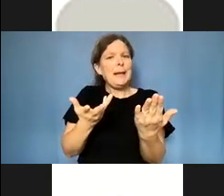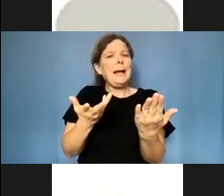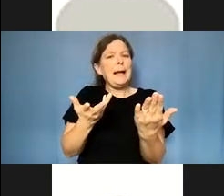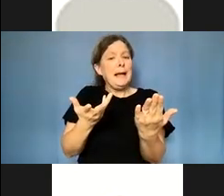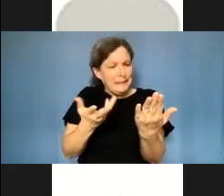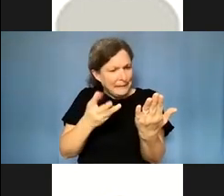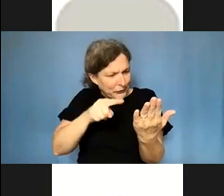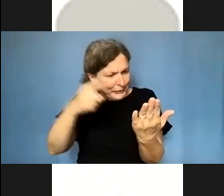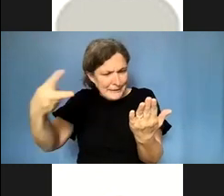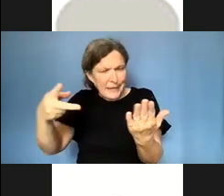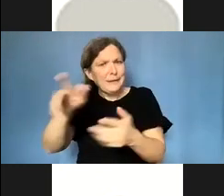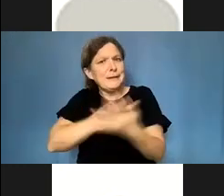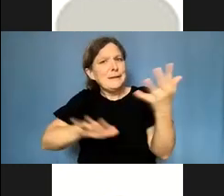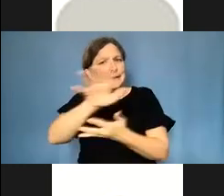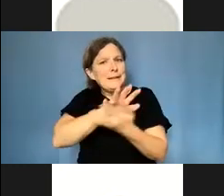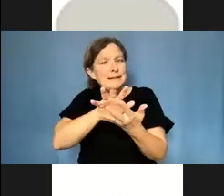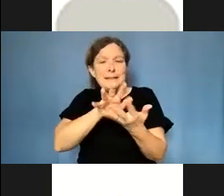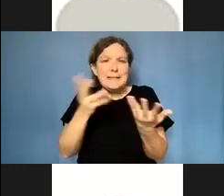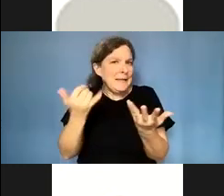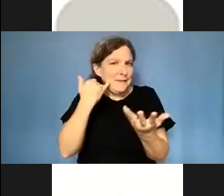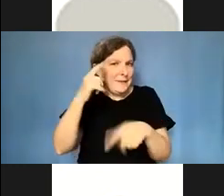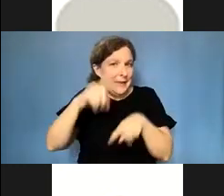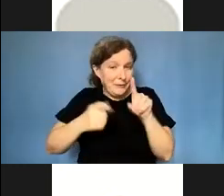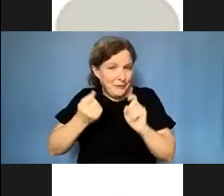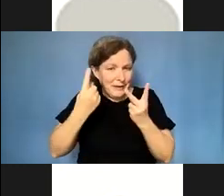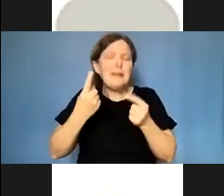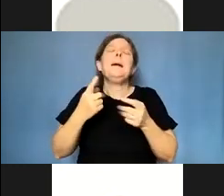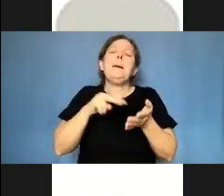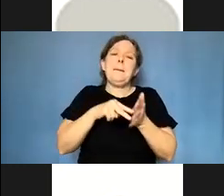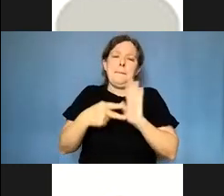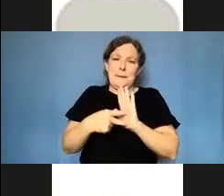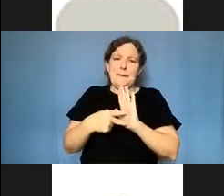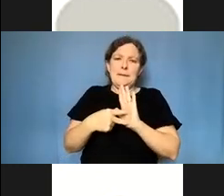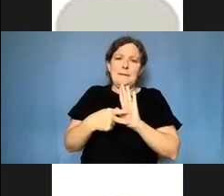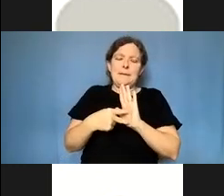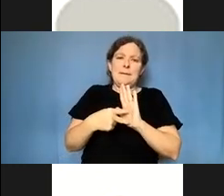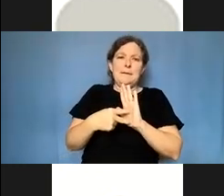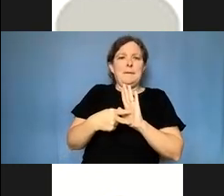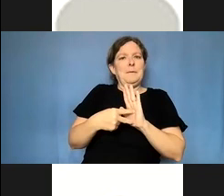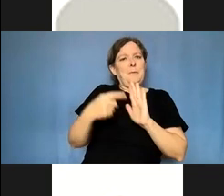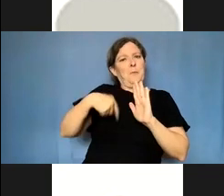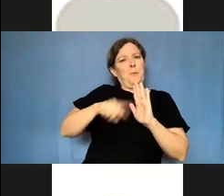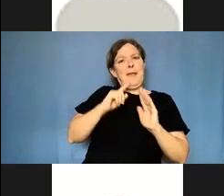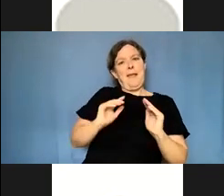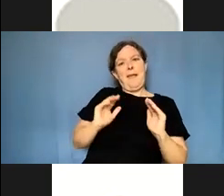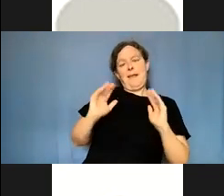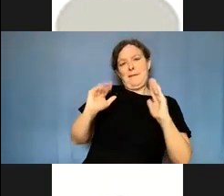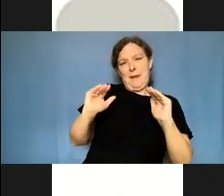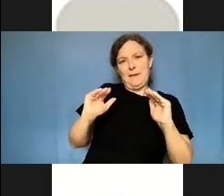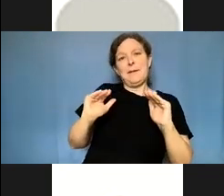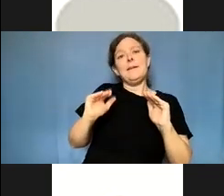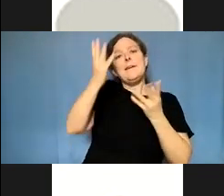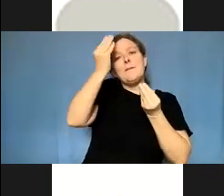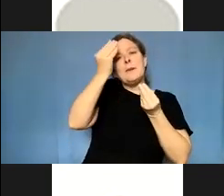dose, these key pieces of information, then under the policy, the expectation is that you would have that